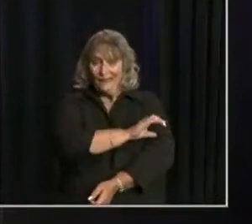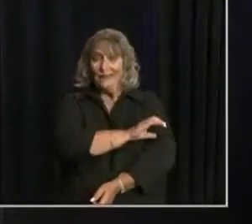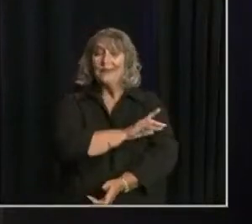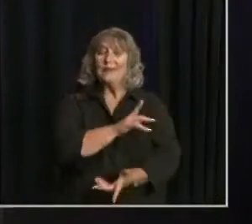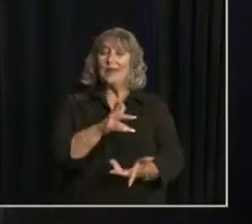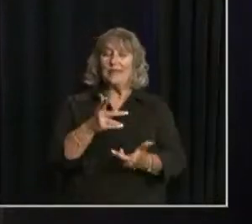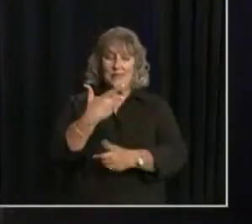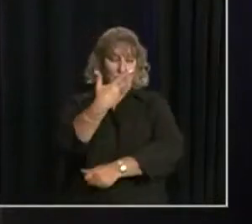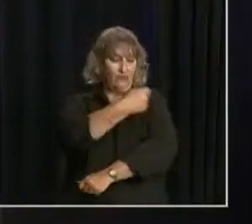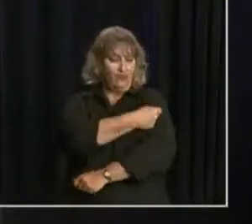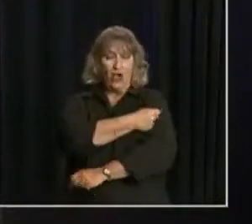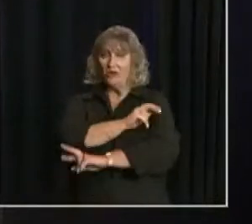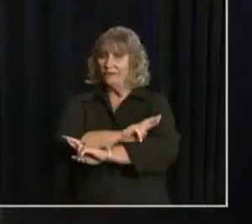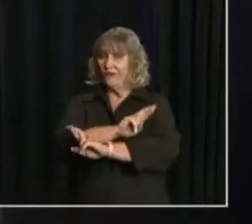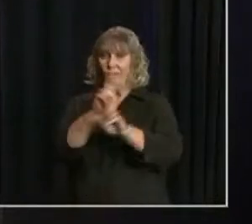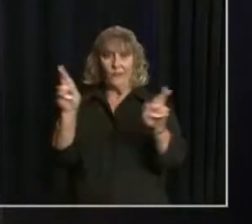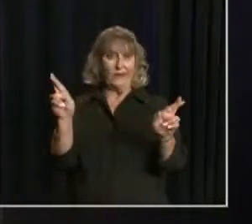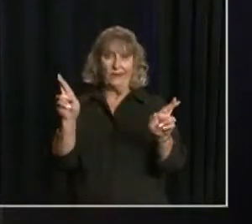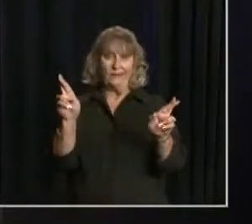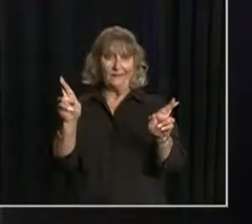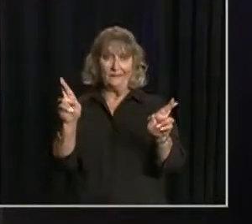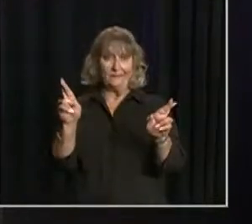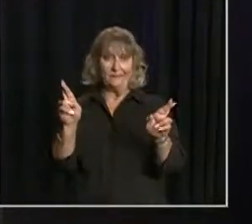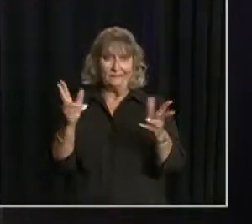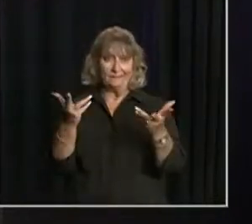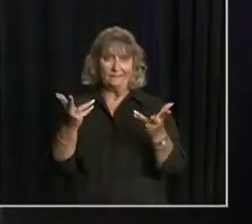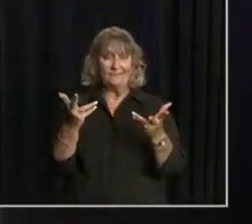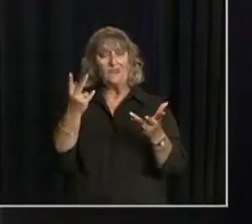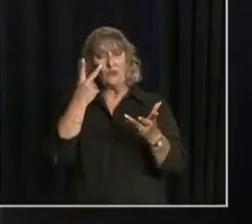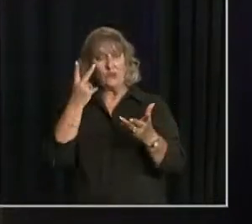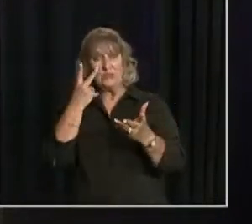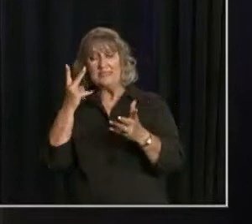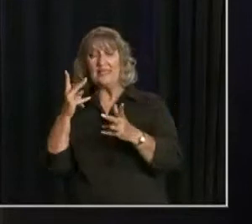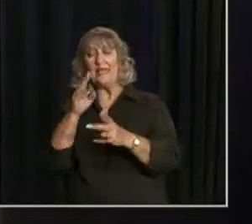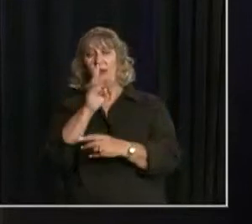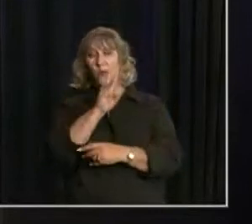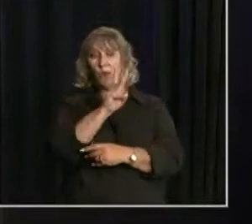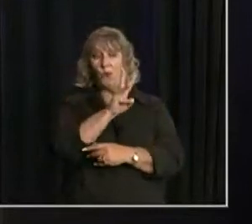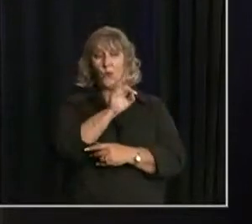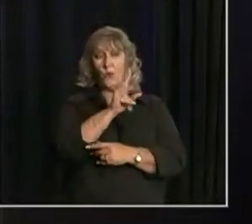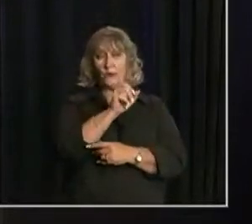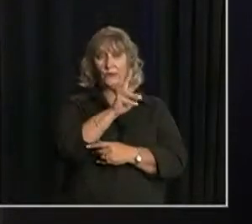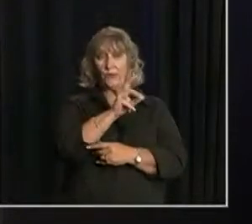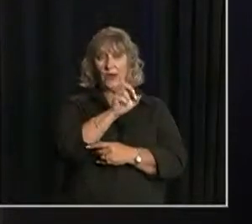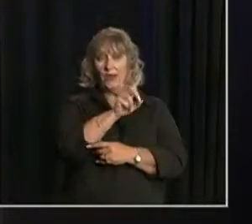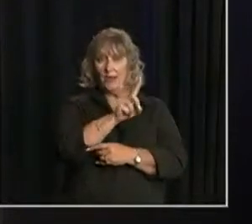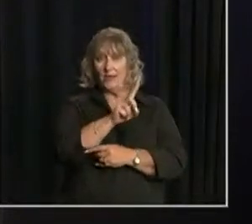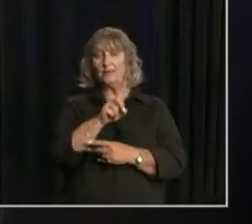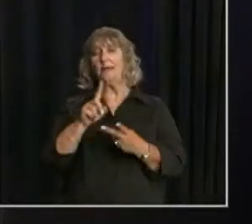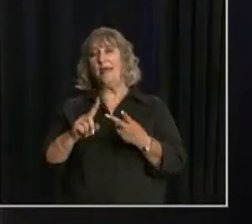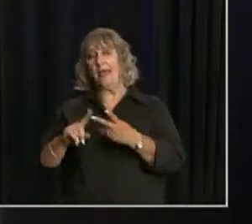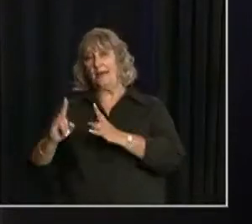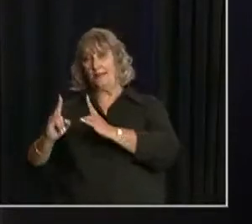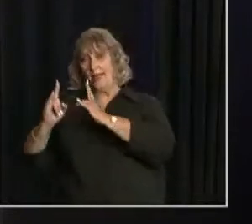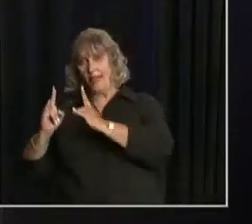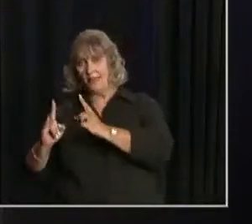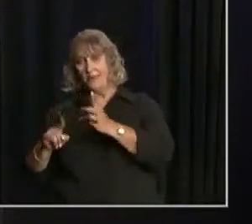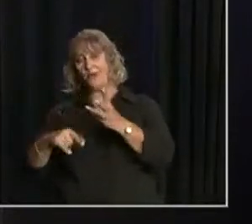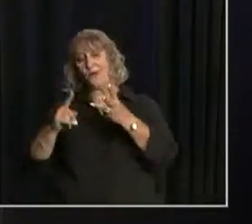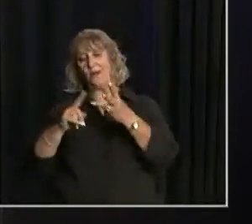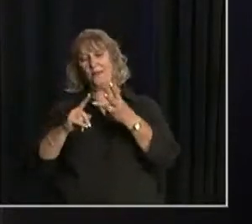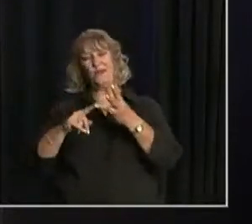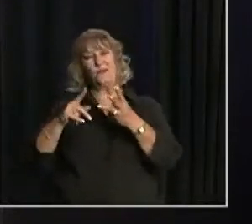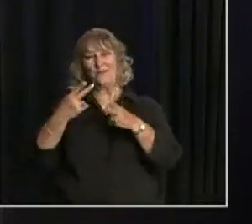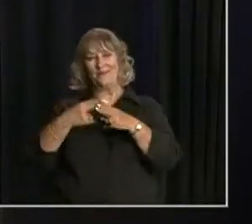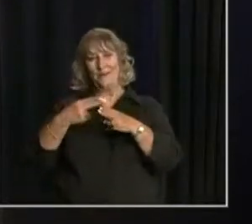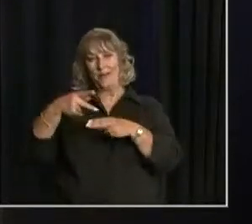shots available just like our partners at the county. So that's why you see the activity over at Wonderland, as well as at the Alamo Dome and our pop-up clinic. So we'll continue